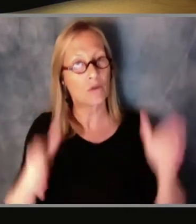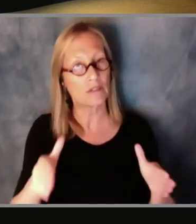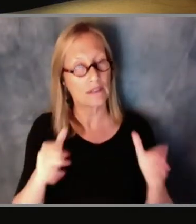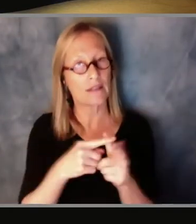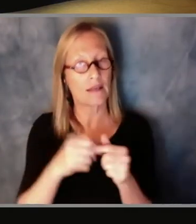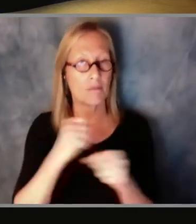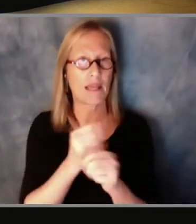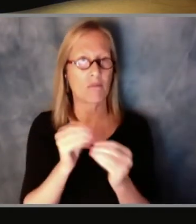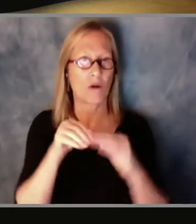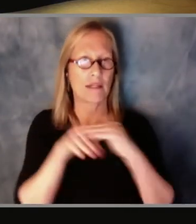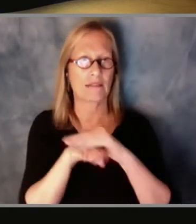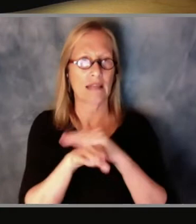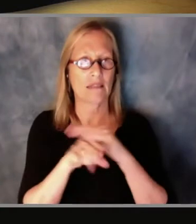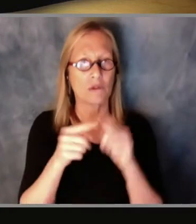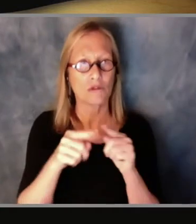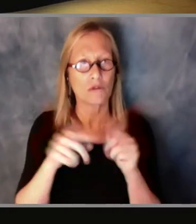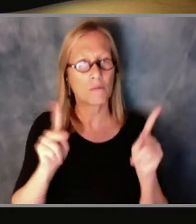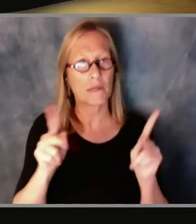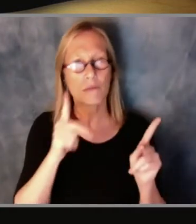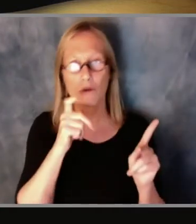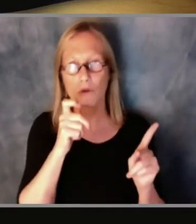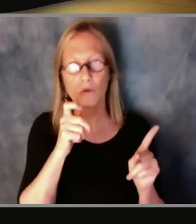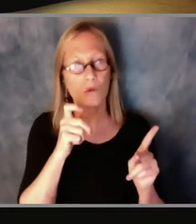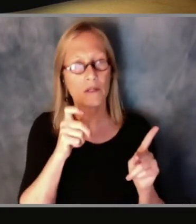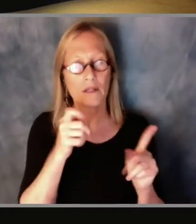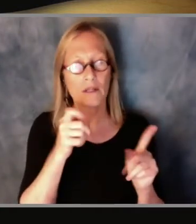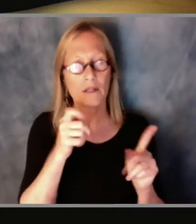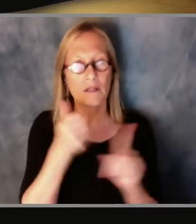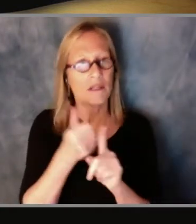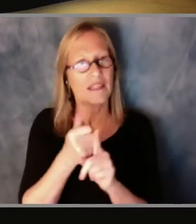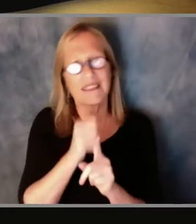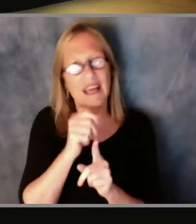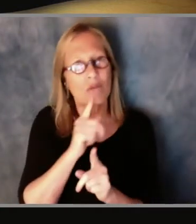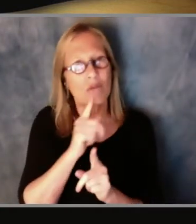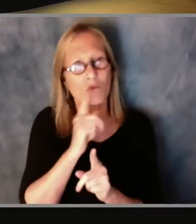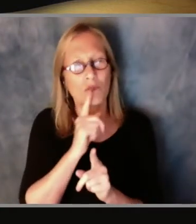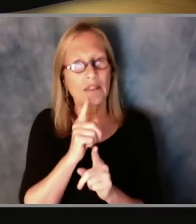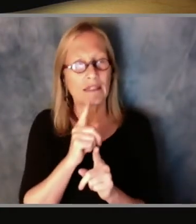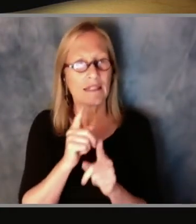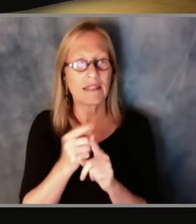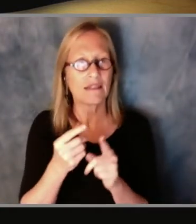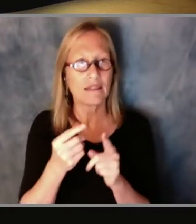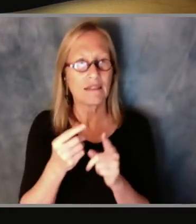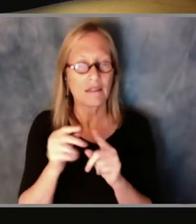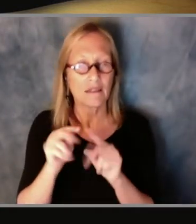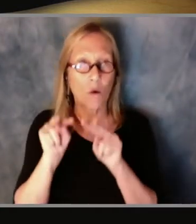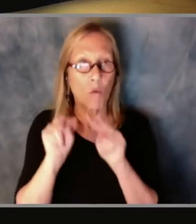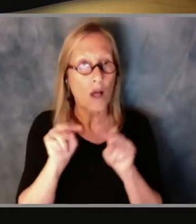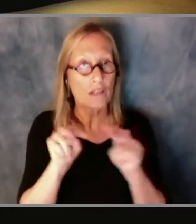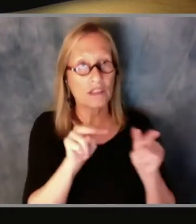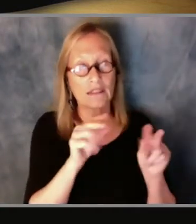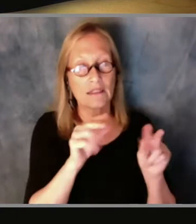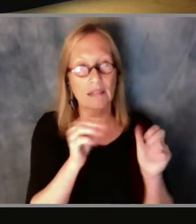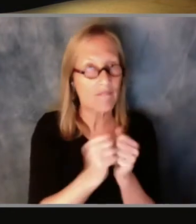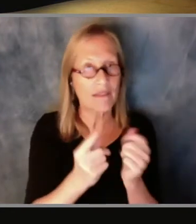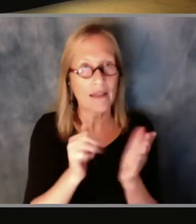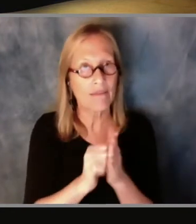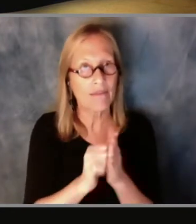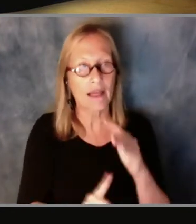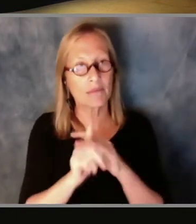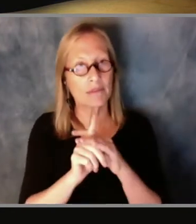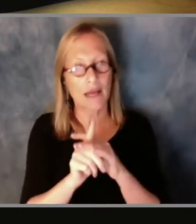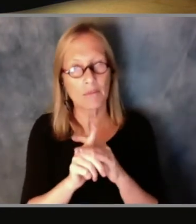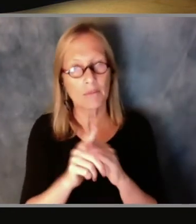to people who are not necessarily on the watch list of people that are in need of social